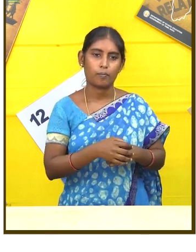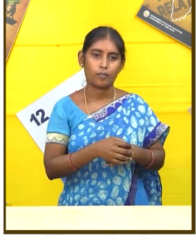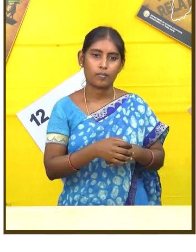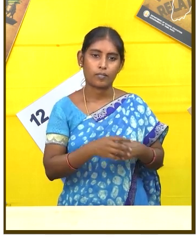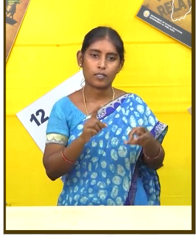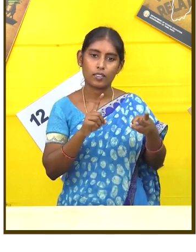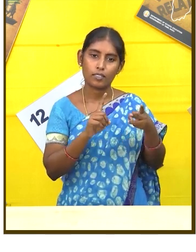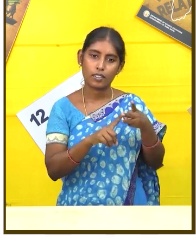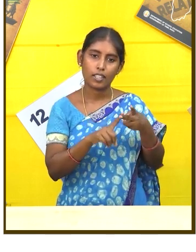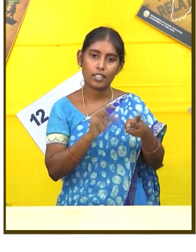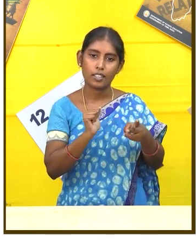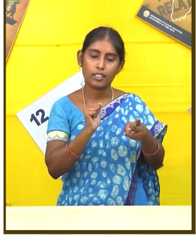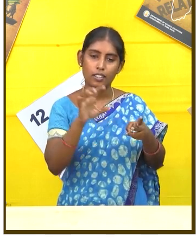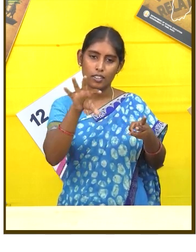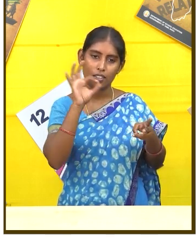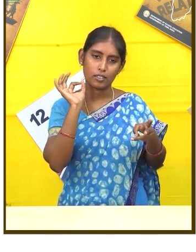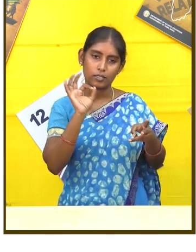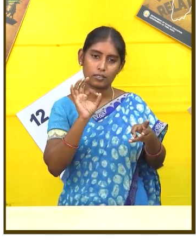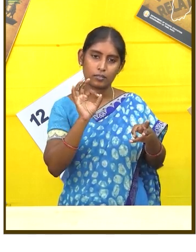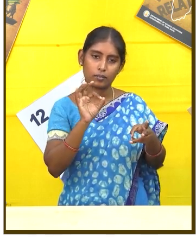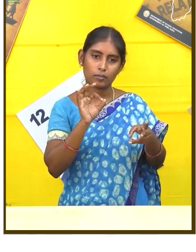So in the second equation,